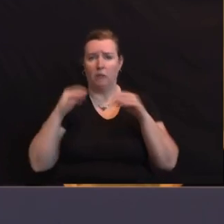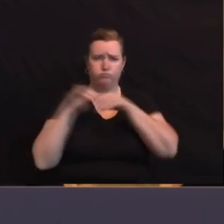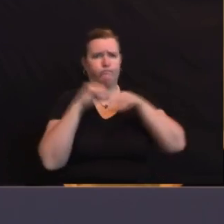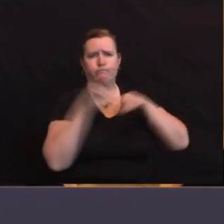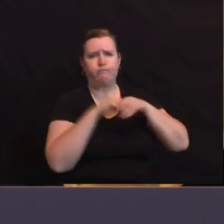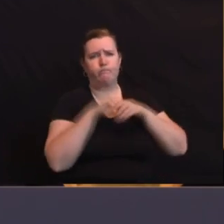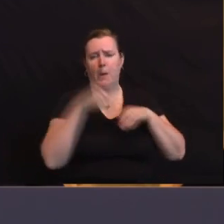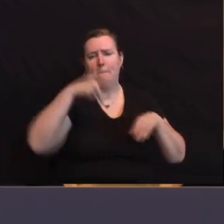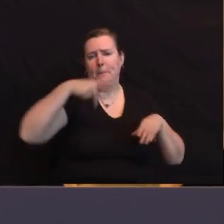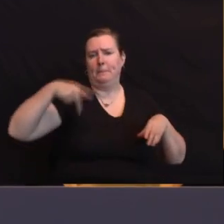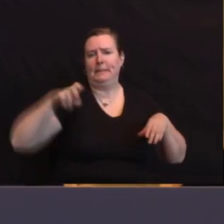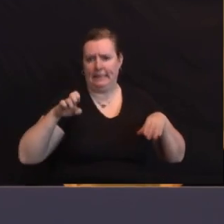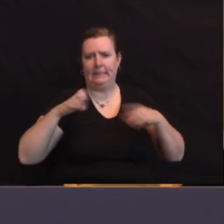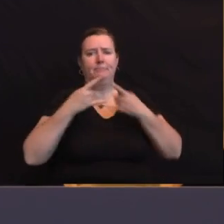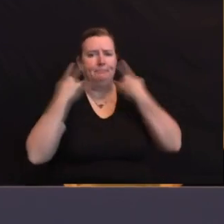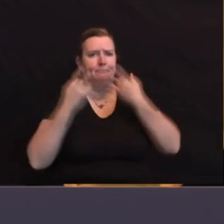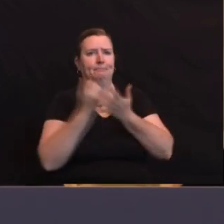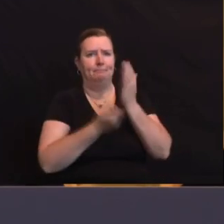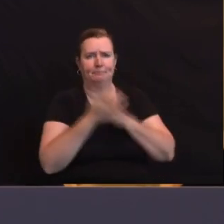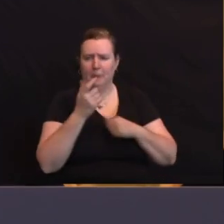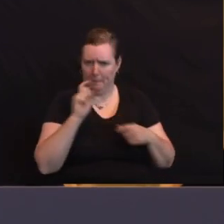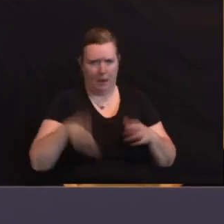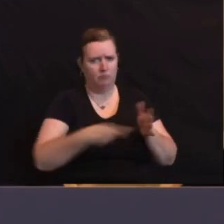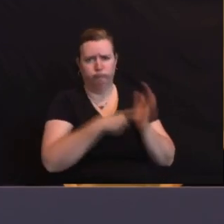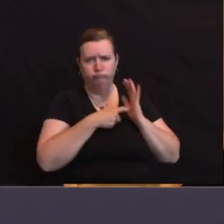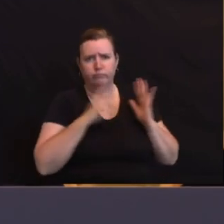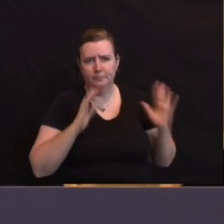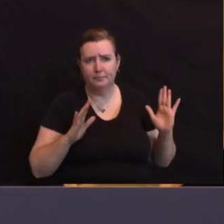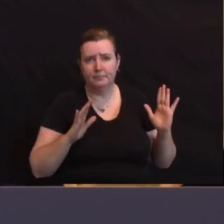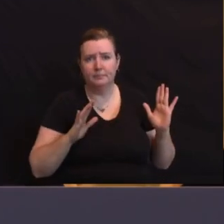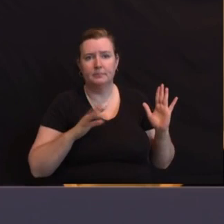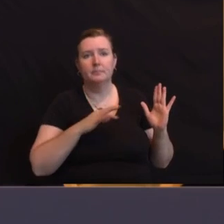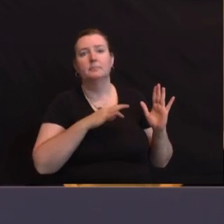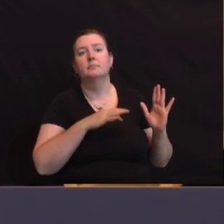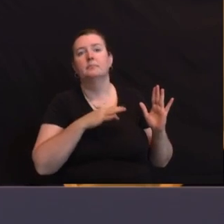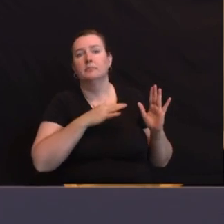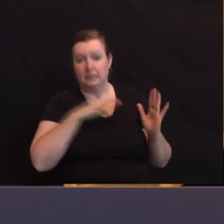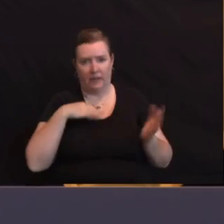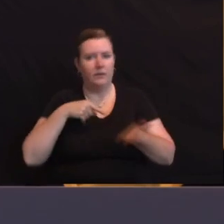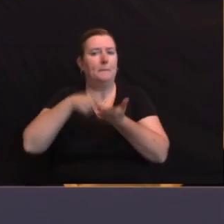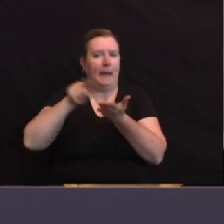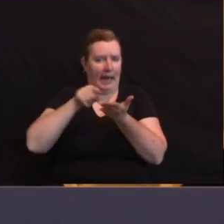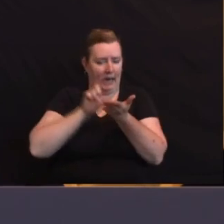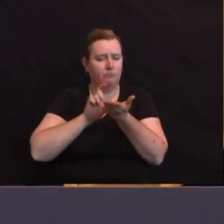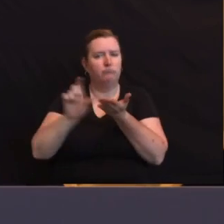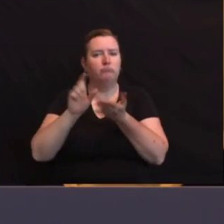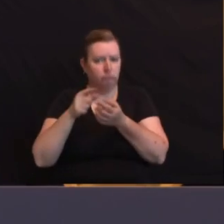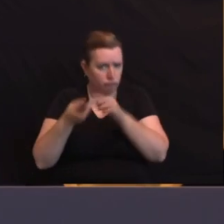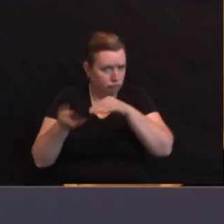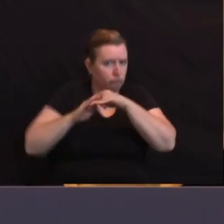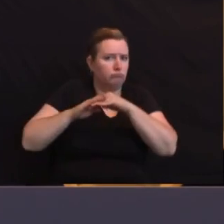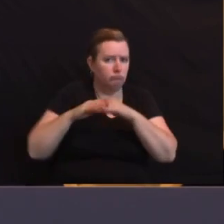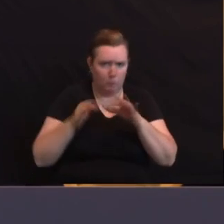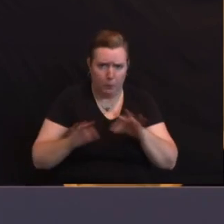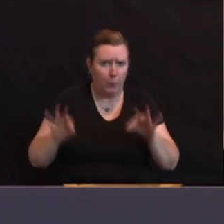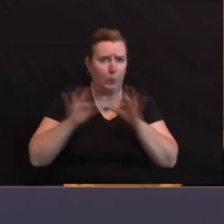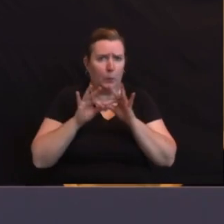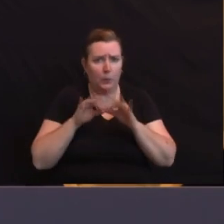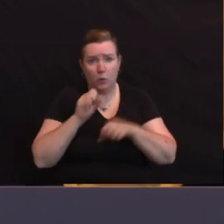that, paying the staff at these places is part of one of the laws so that they don't have to work two or three